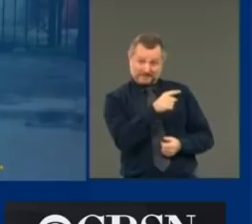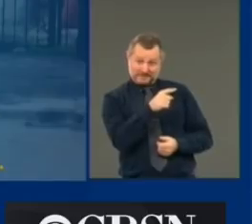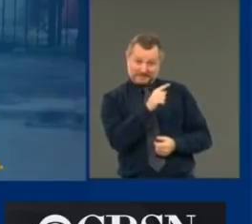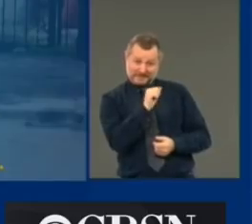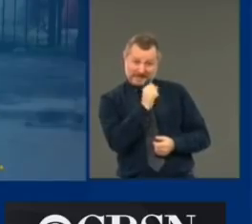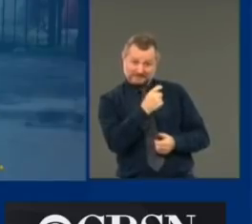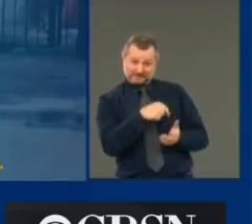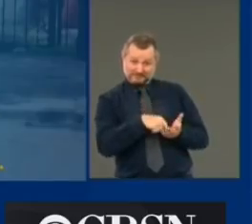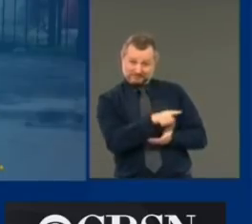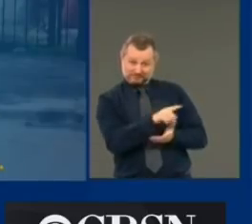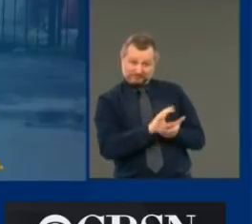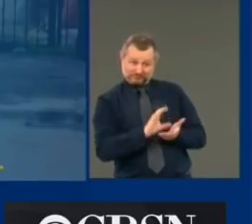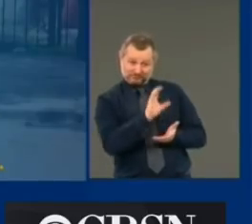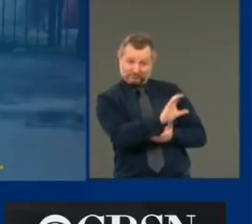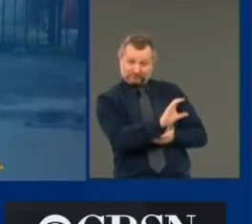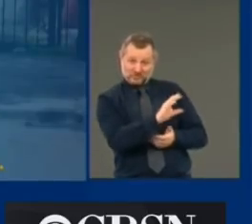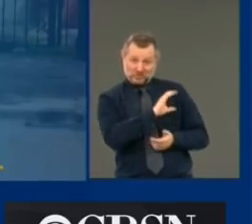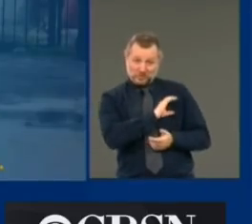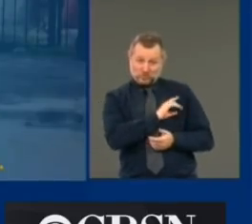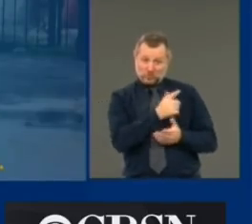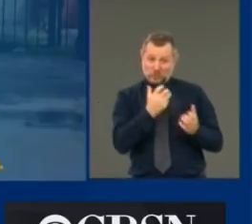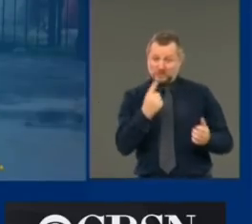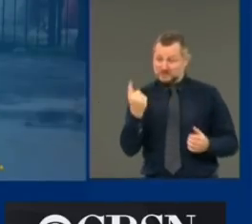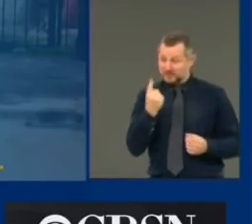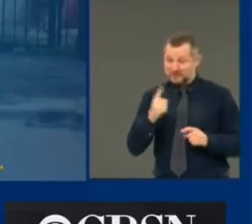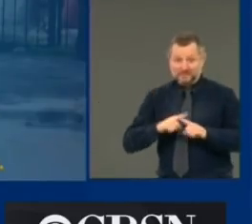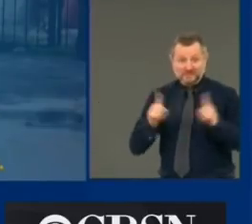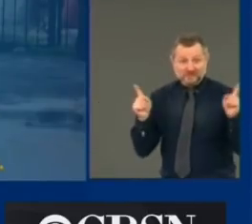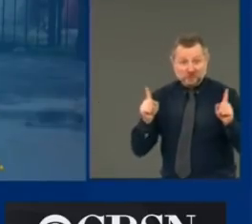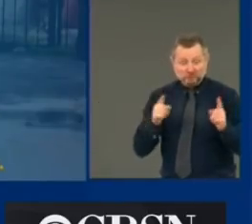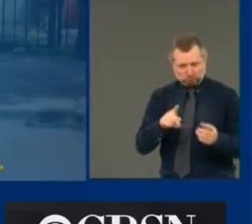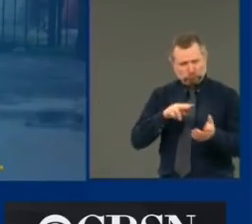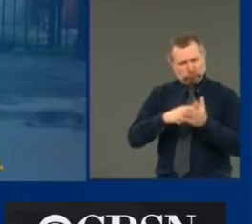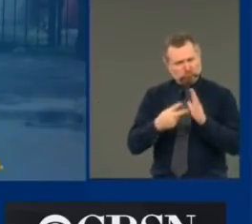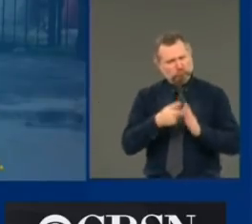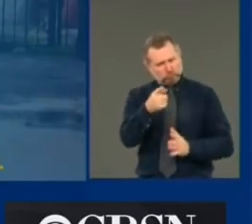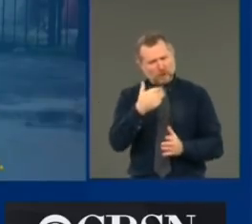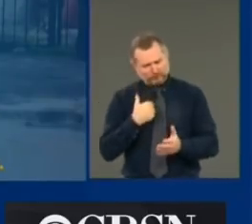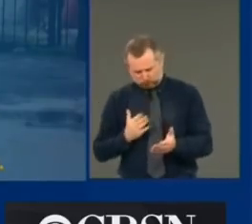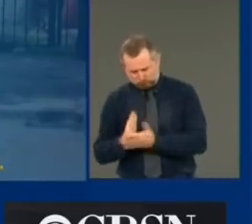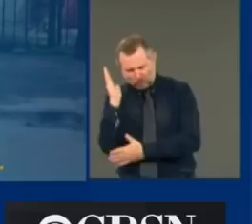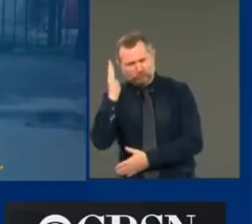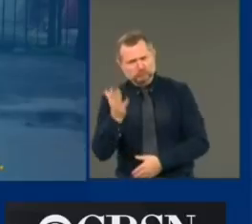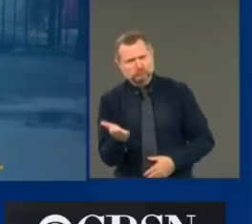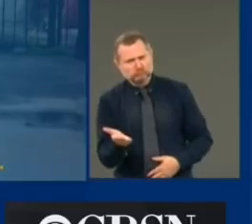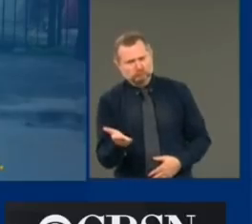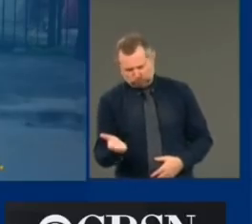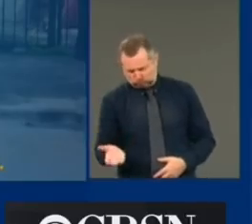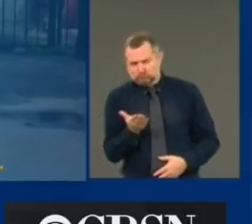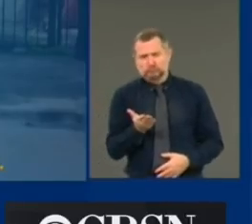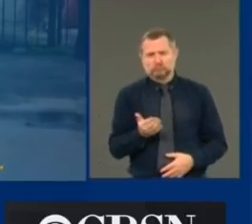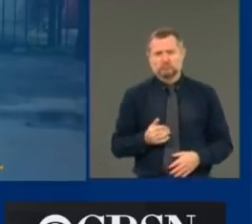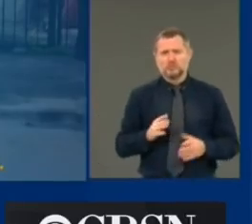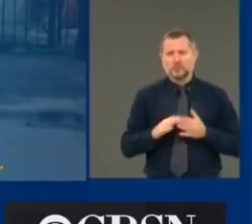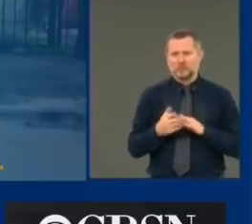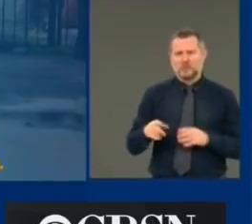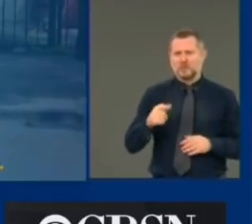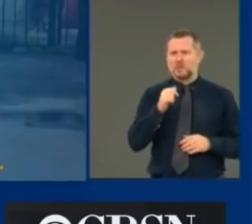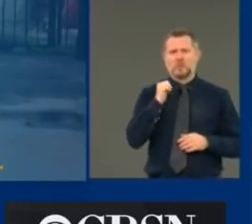dollars want a different police force, then they'll have a different police force. They're not going to pay for a